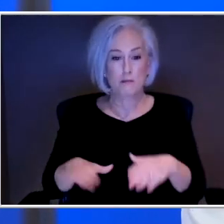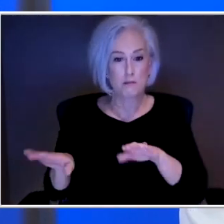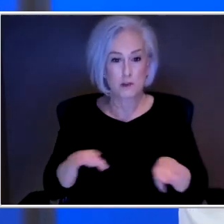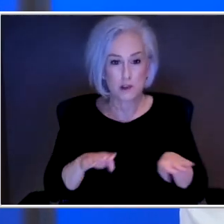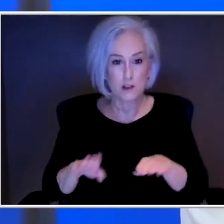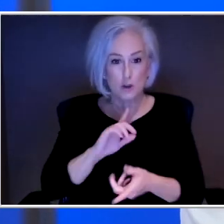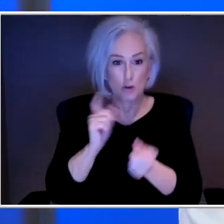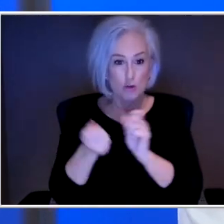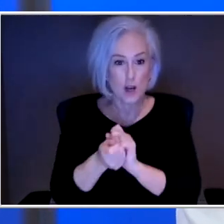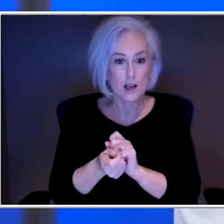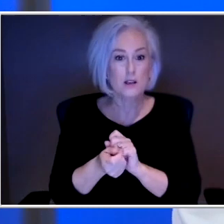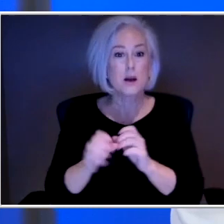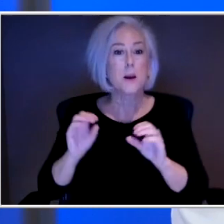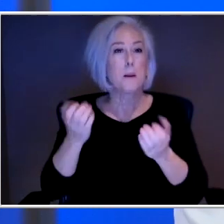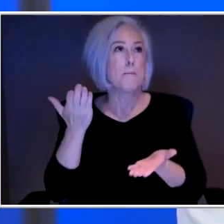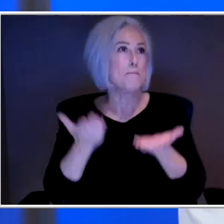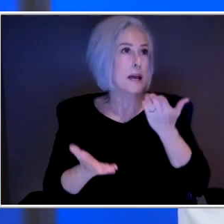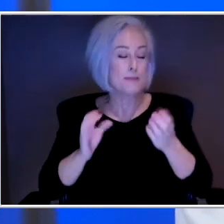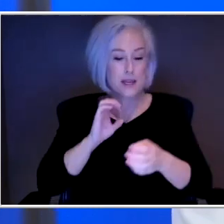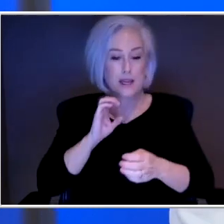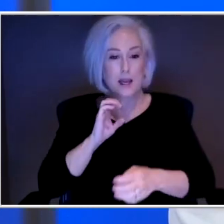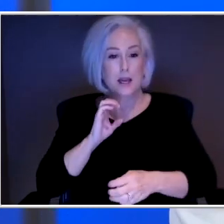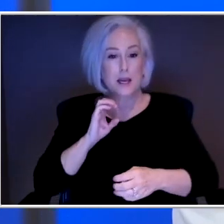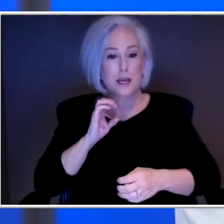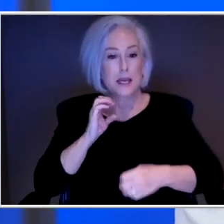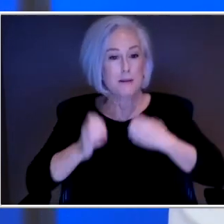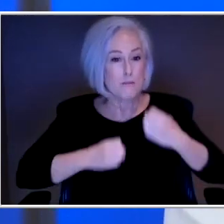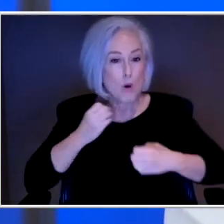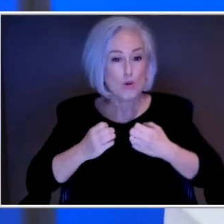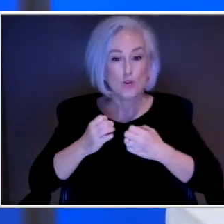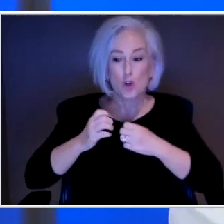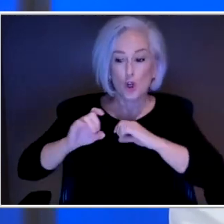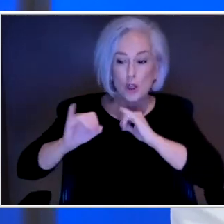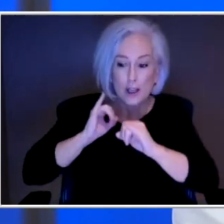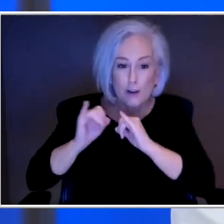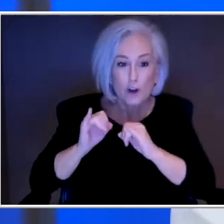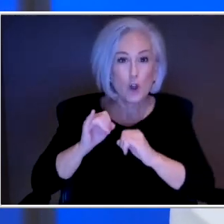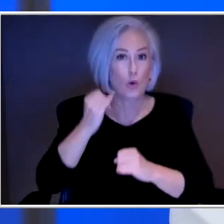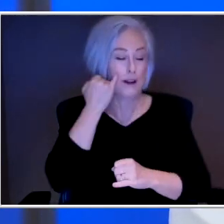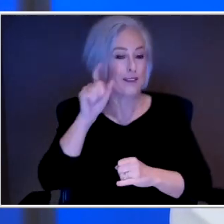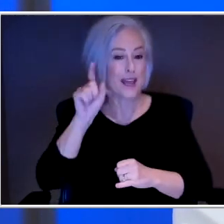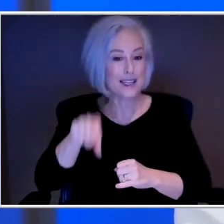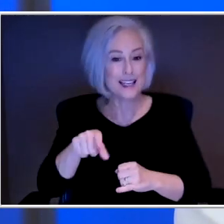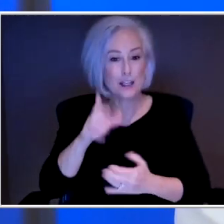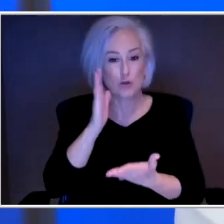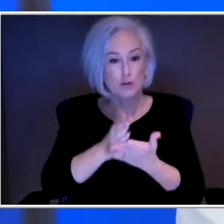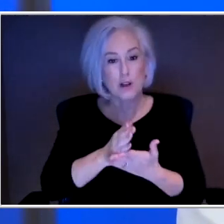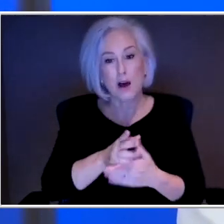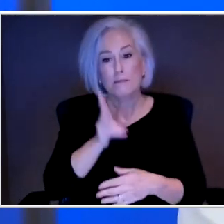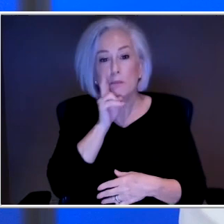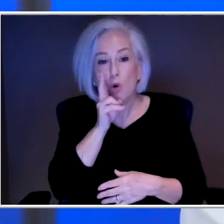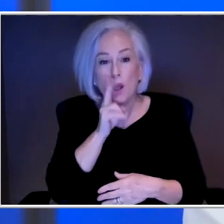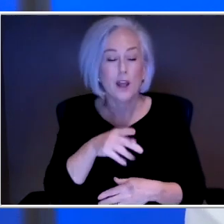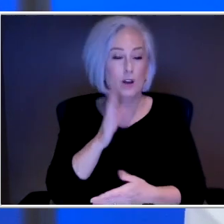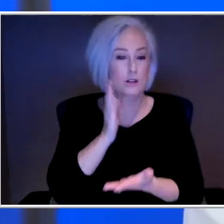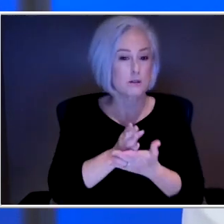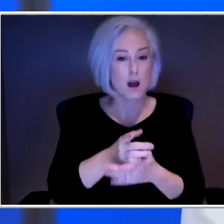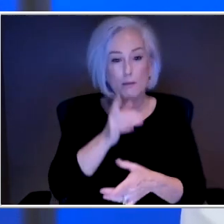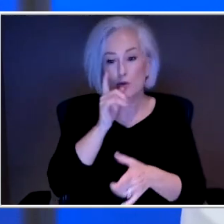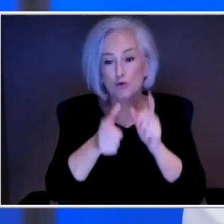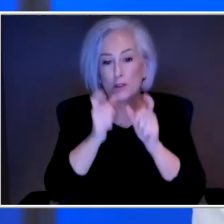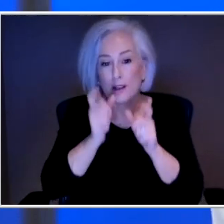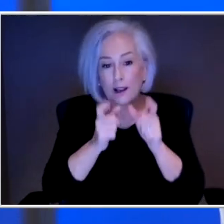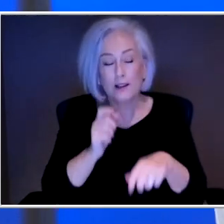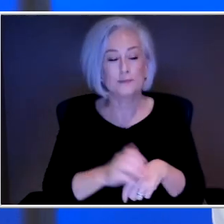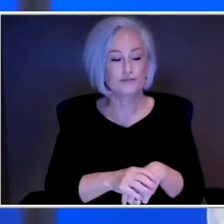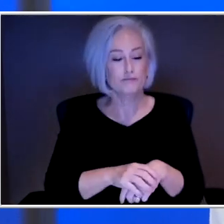would do for patients that need to quit smoking or stop drinking. So we have a whole bunch of psychotherapy tools that we can use. The integration session